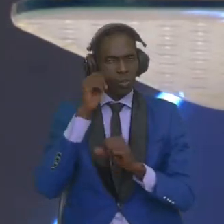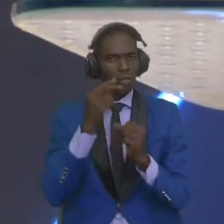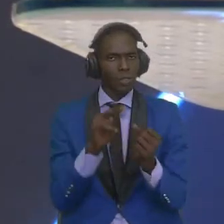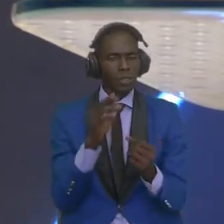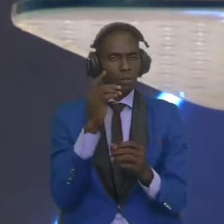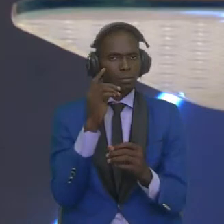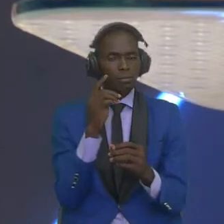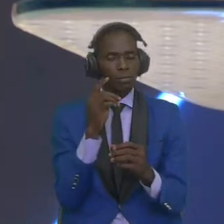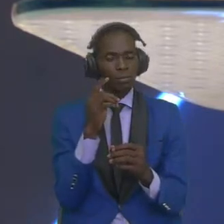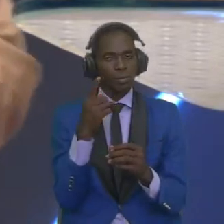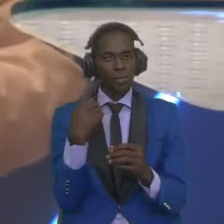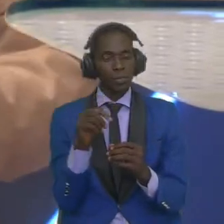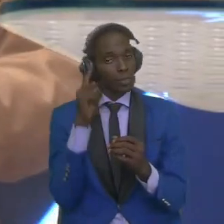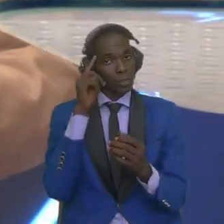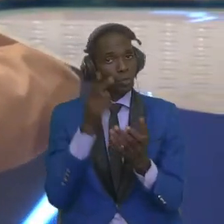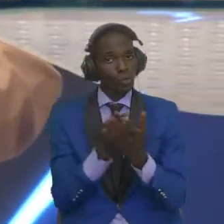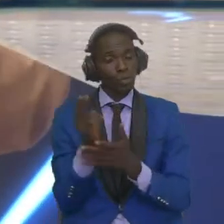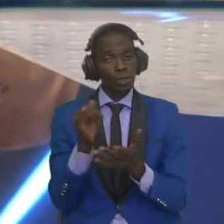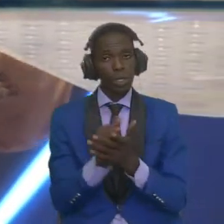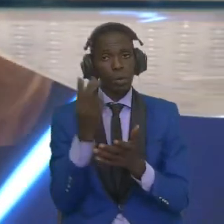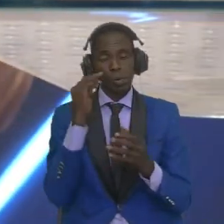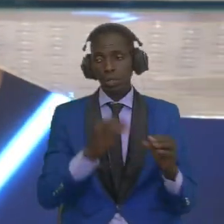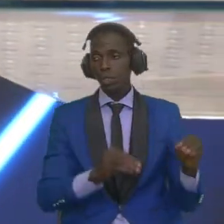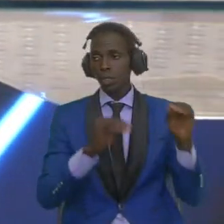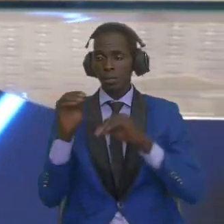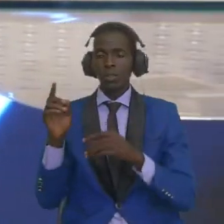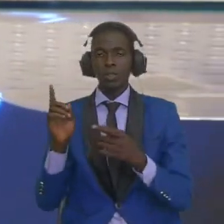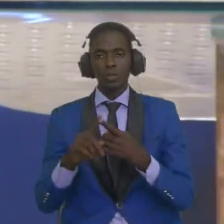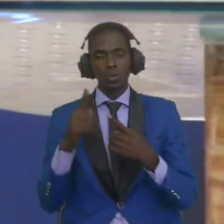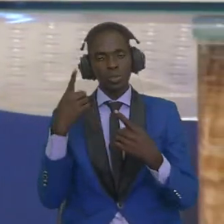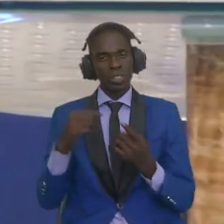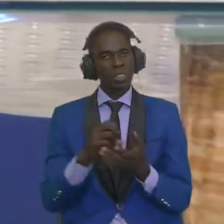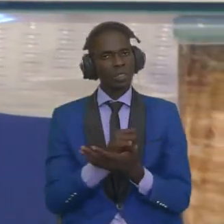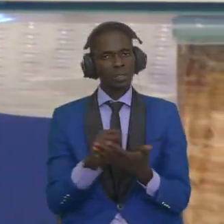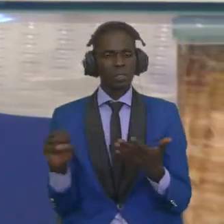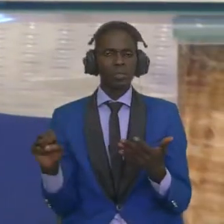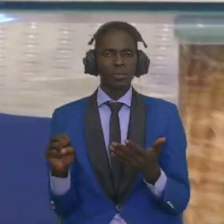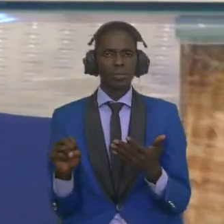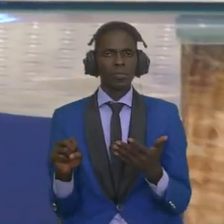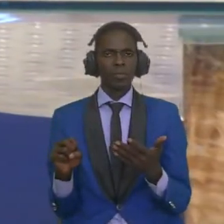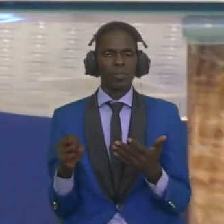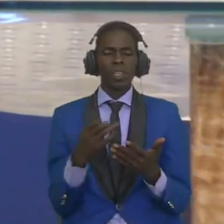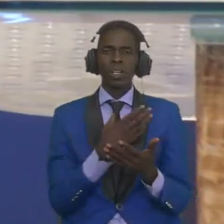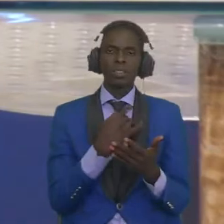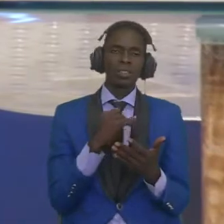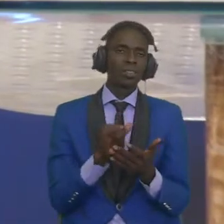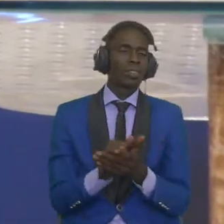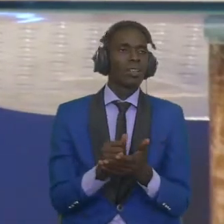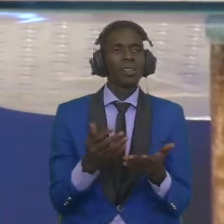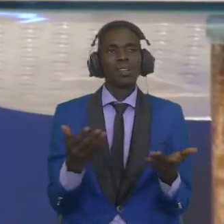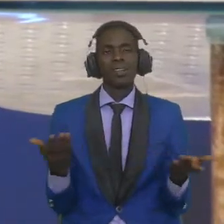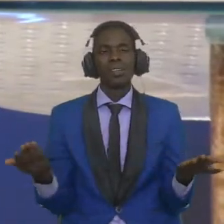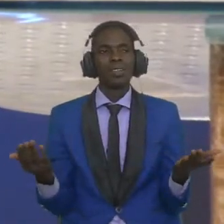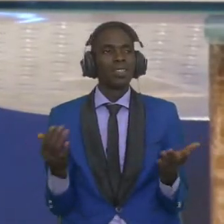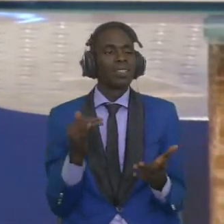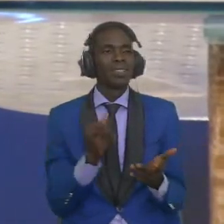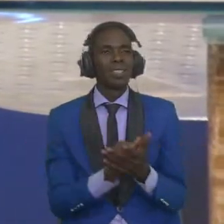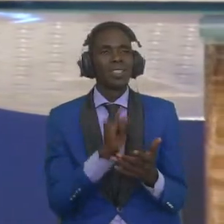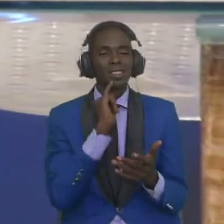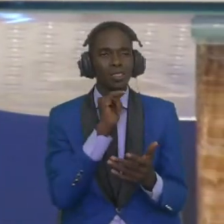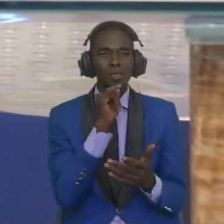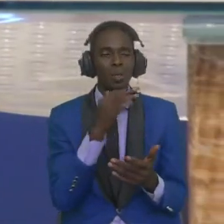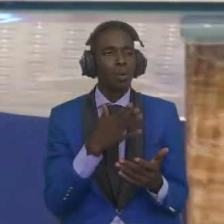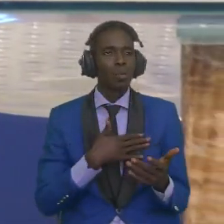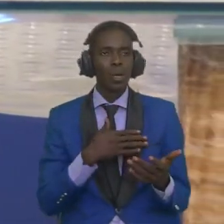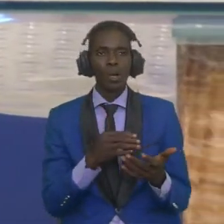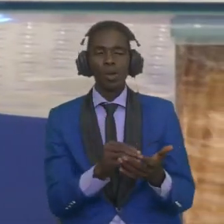delivered unto the saints. And he said, that's not my natural constitution. That's not because